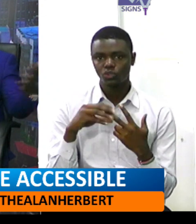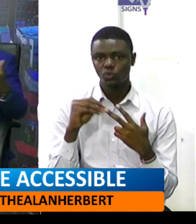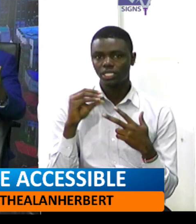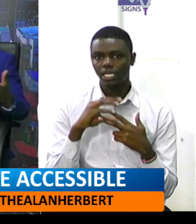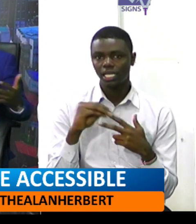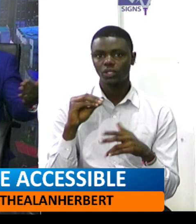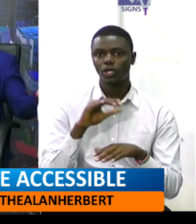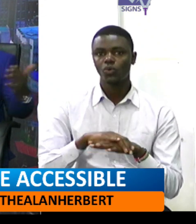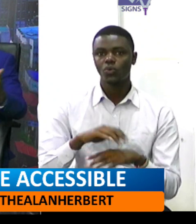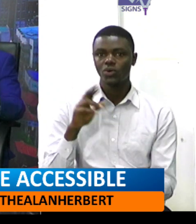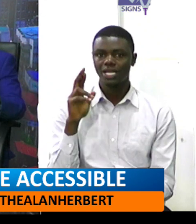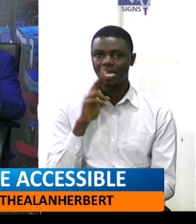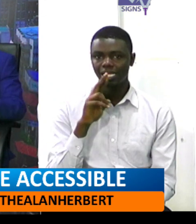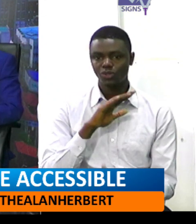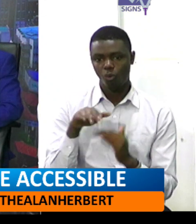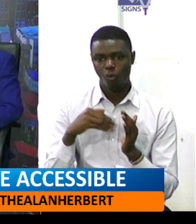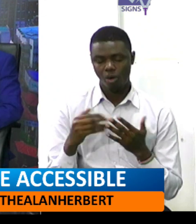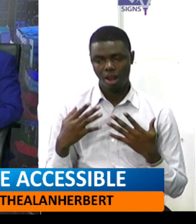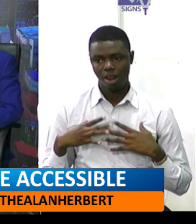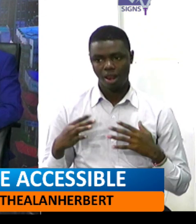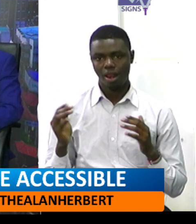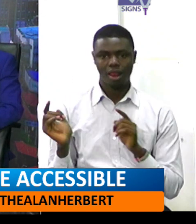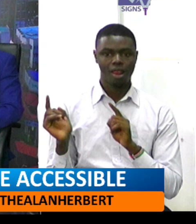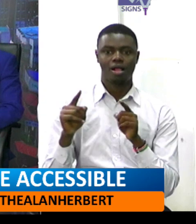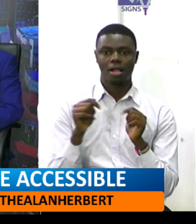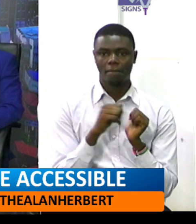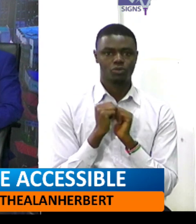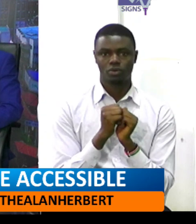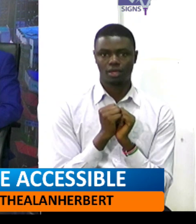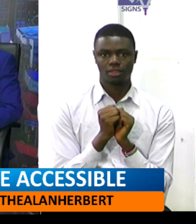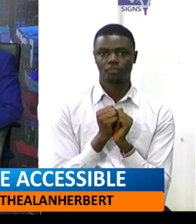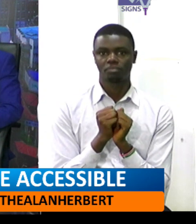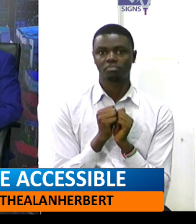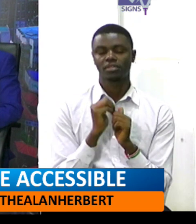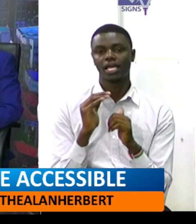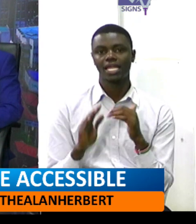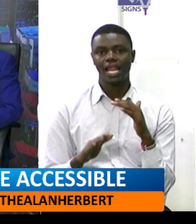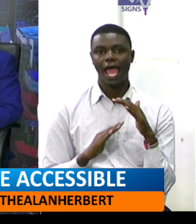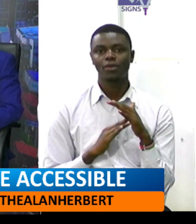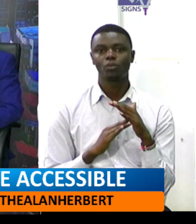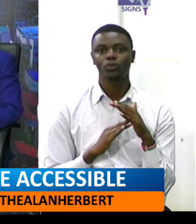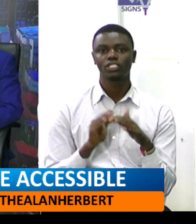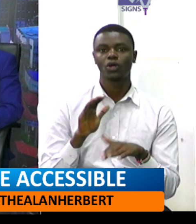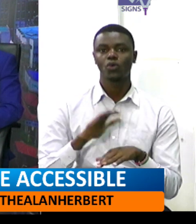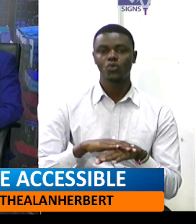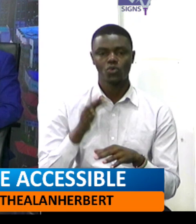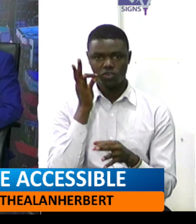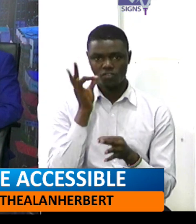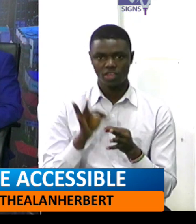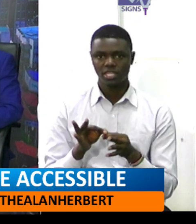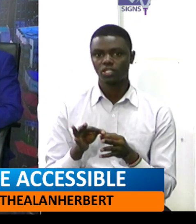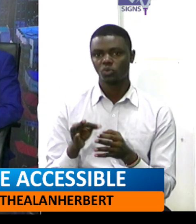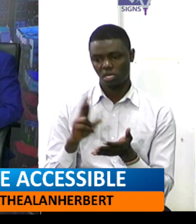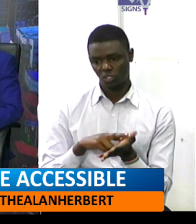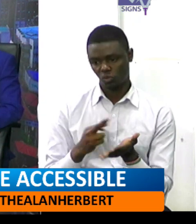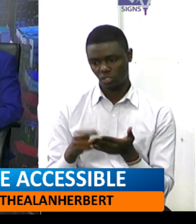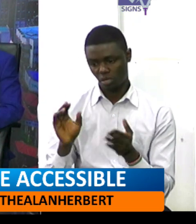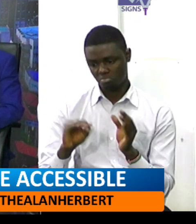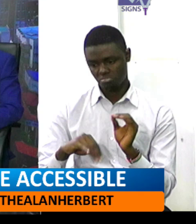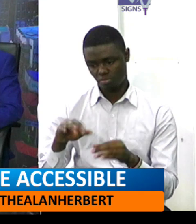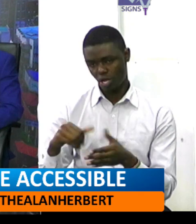call good risks. All of us come together in utmost good faith that we are putting resources together to